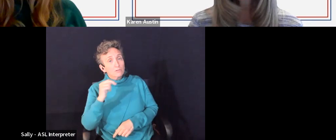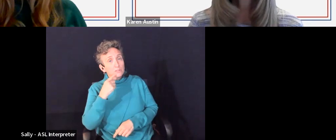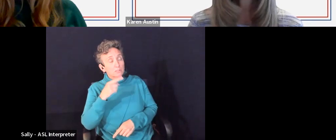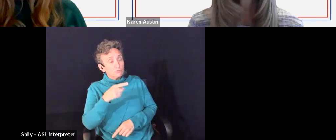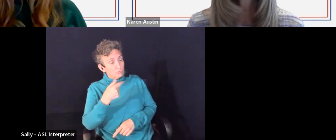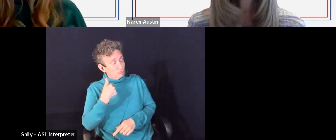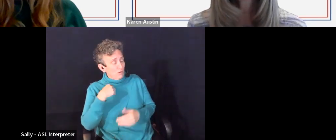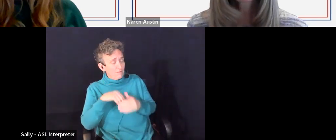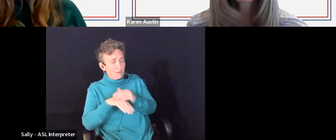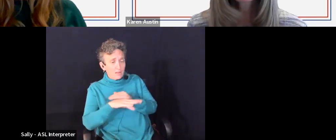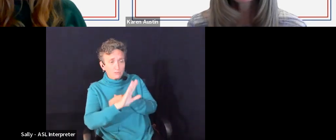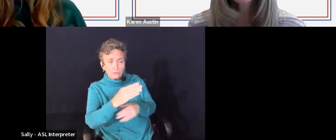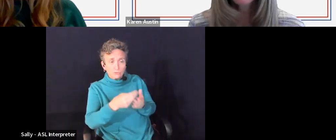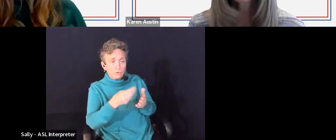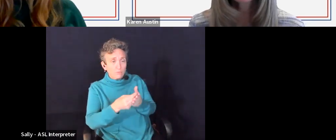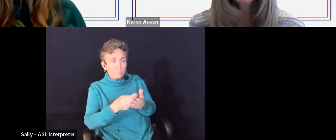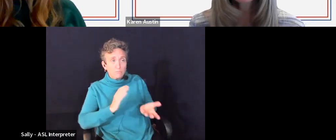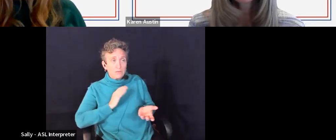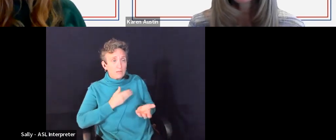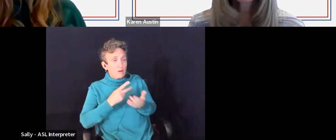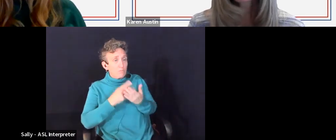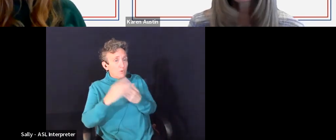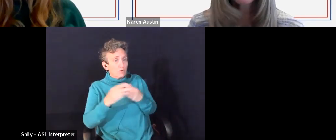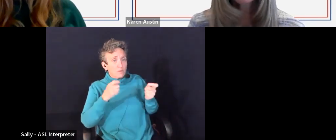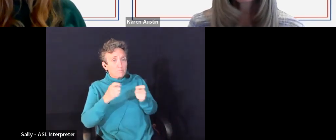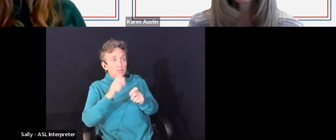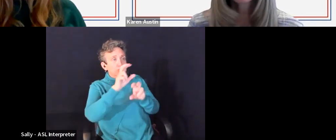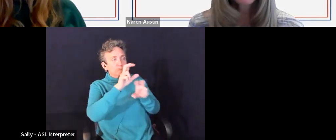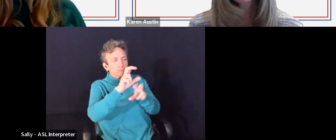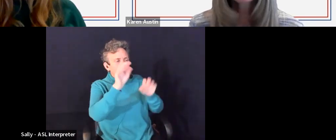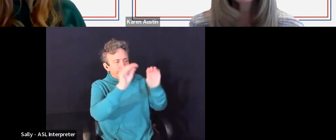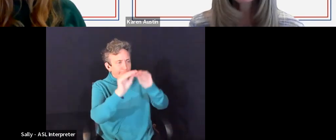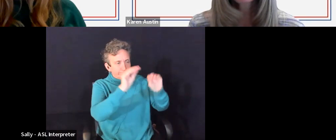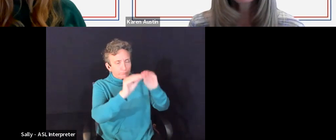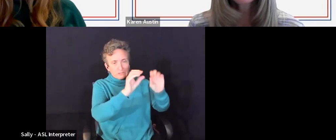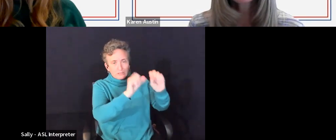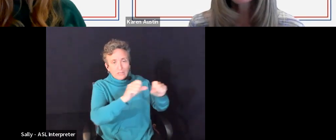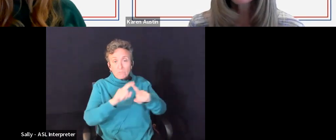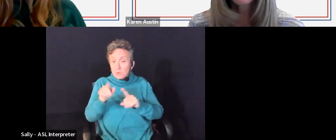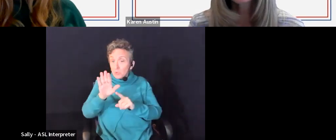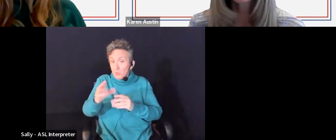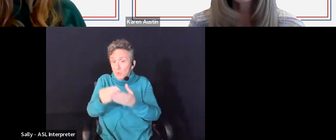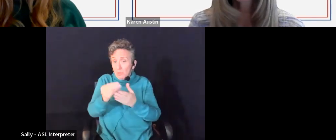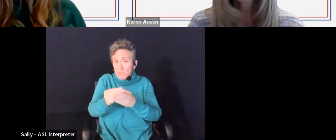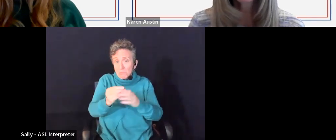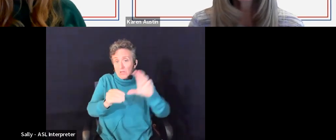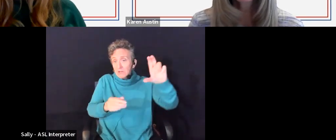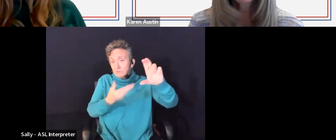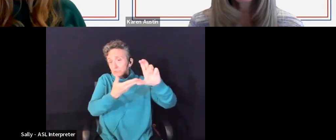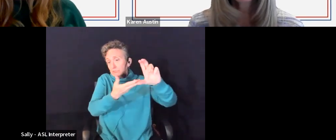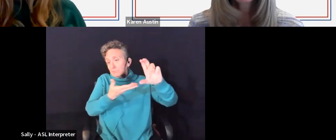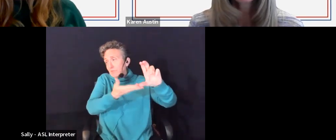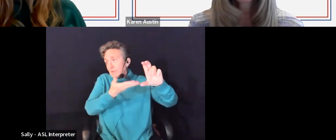our program manager is investing money every day, but you have access to your funds. So that's one of the